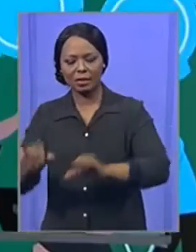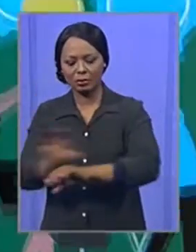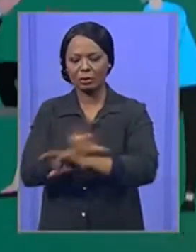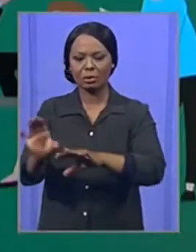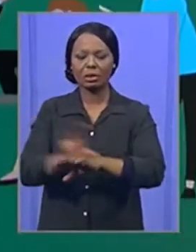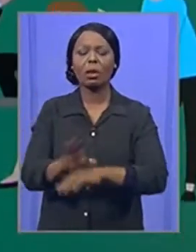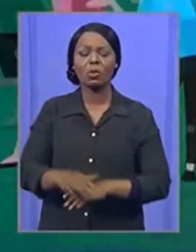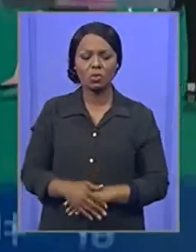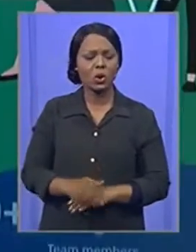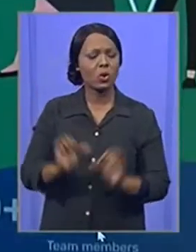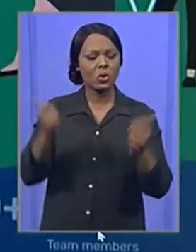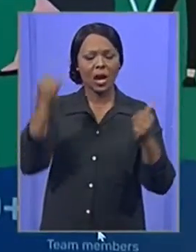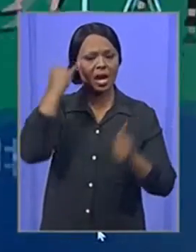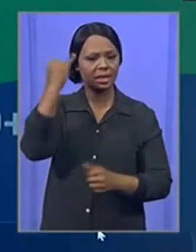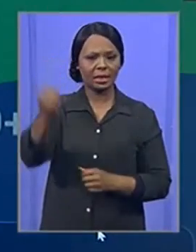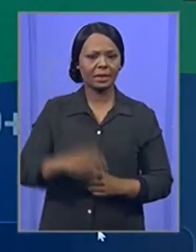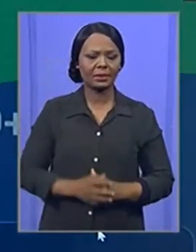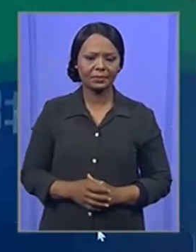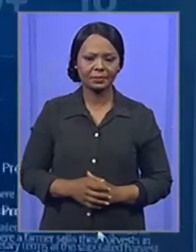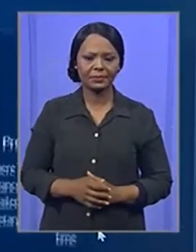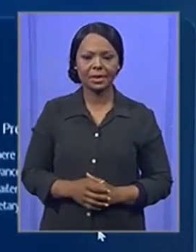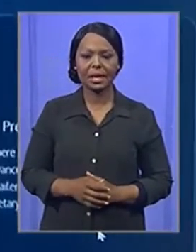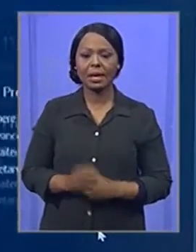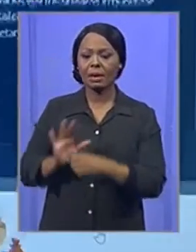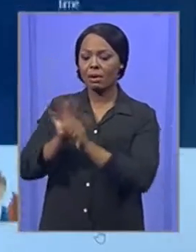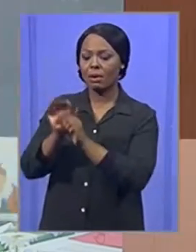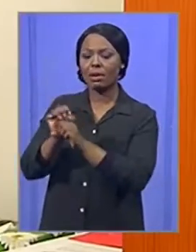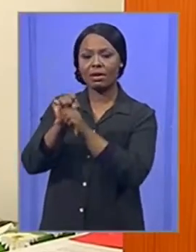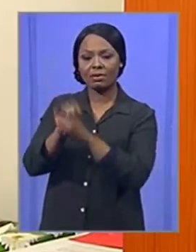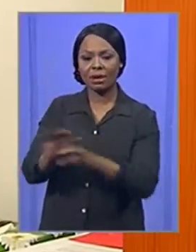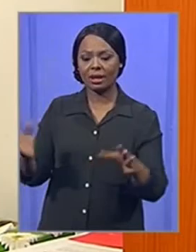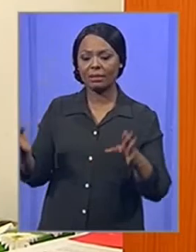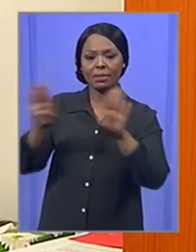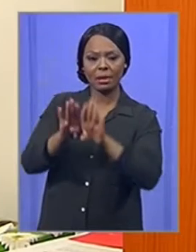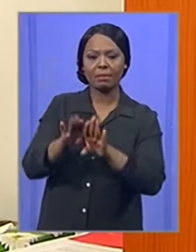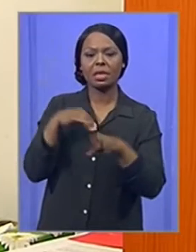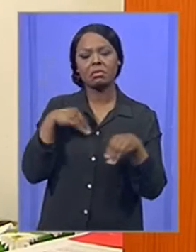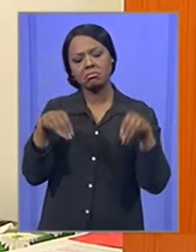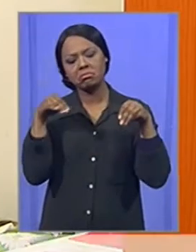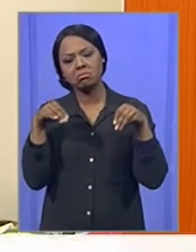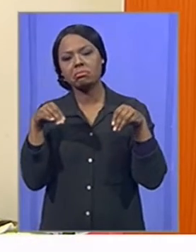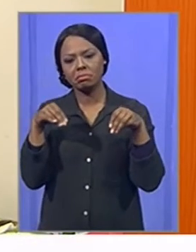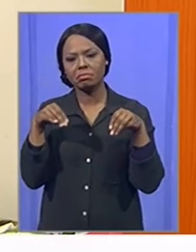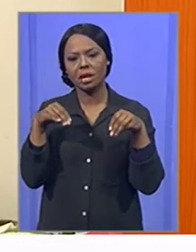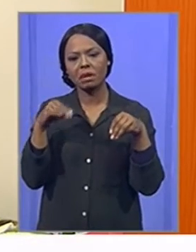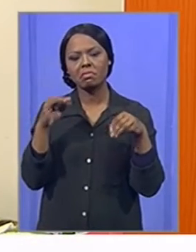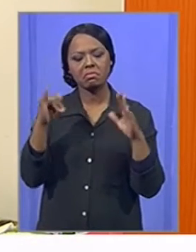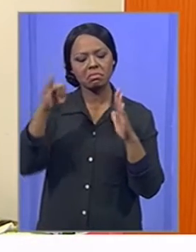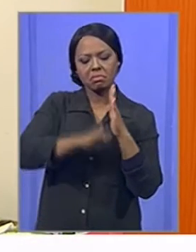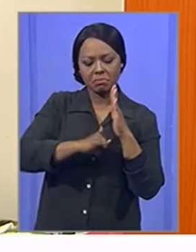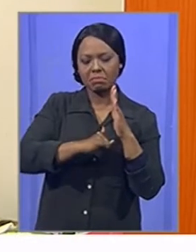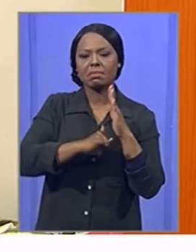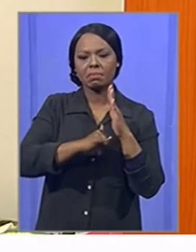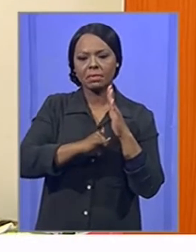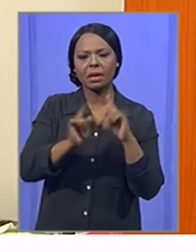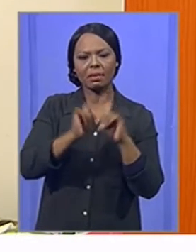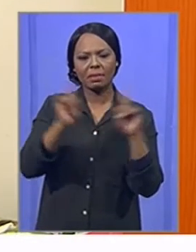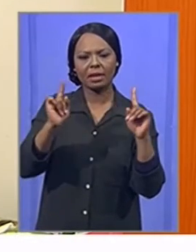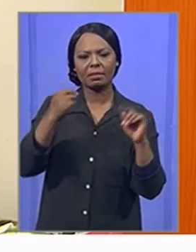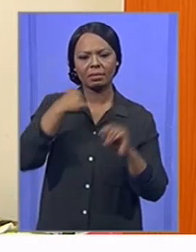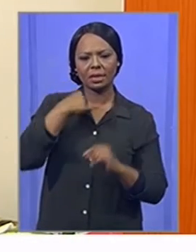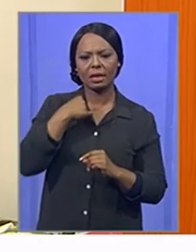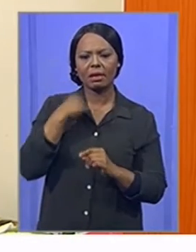e siameng. During the pandemic, I was home because we all had to go home, and I then went back